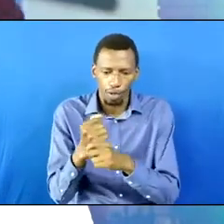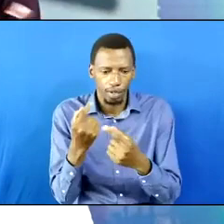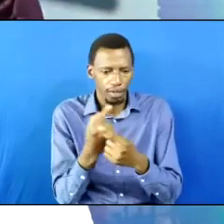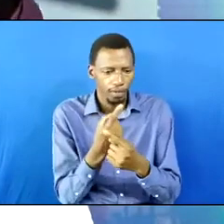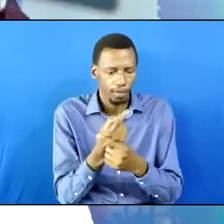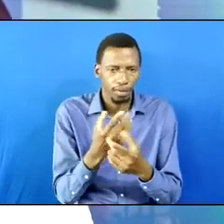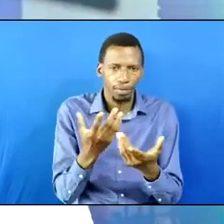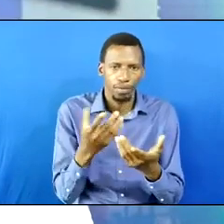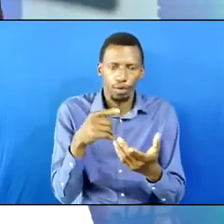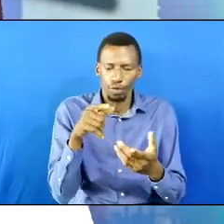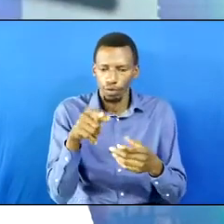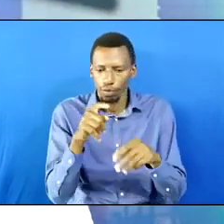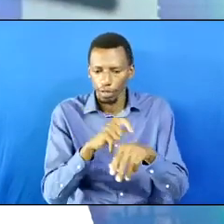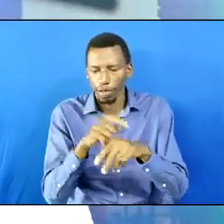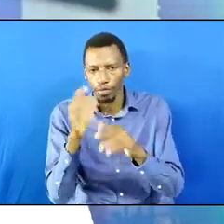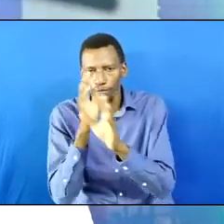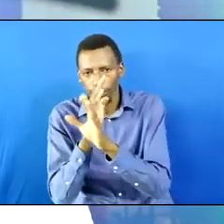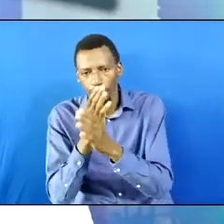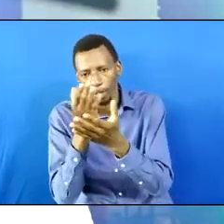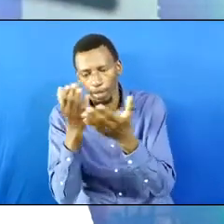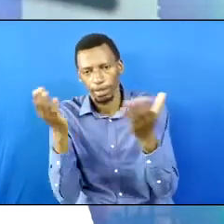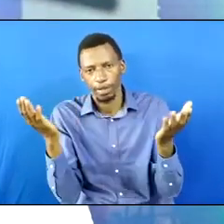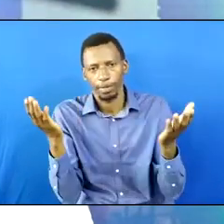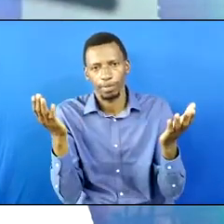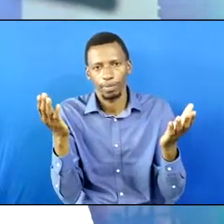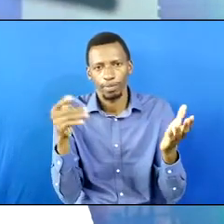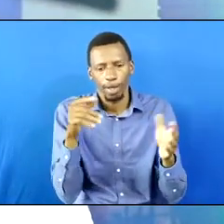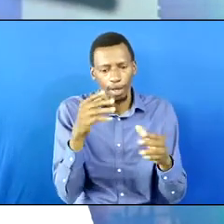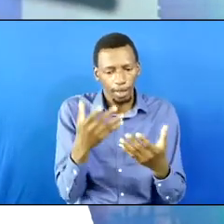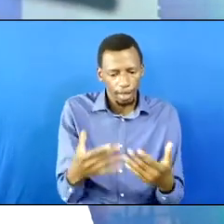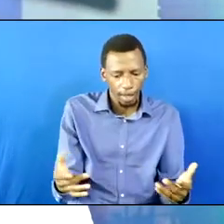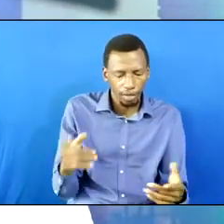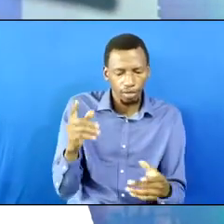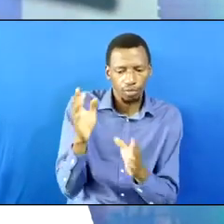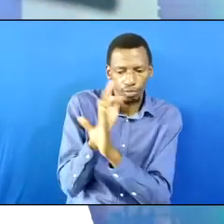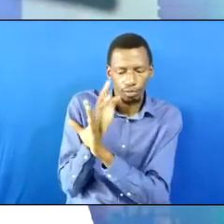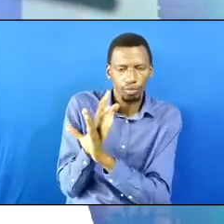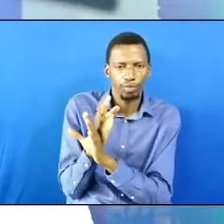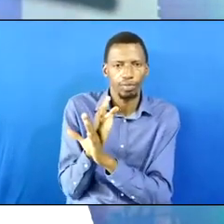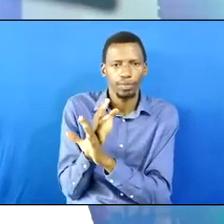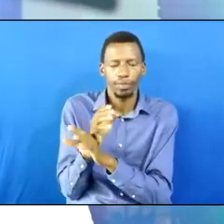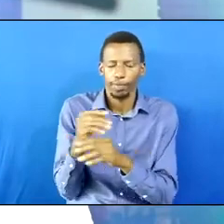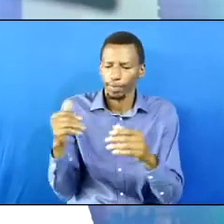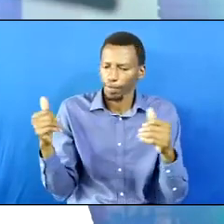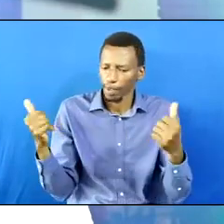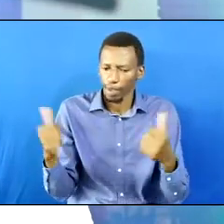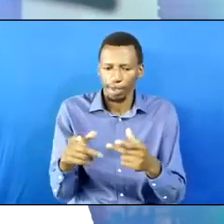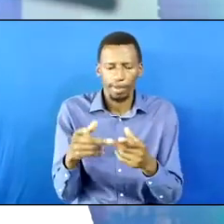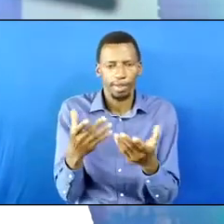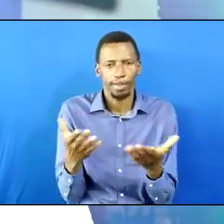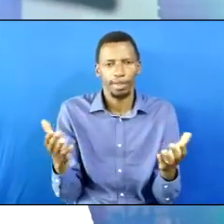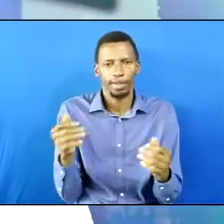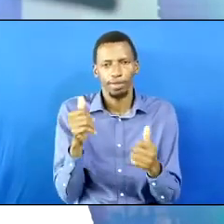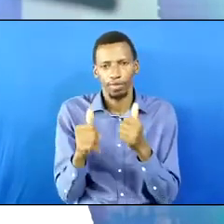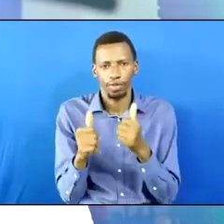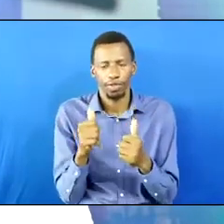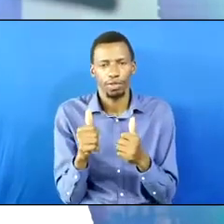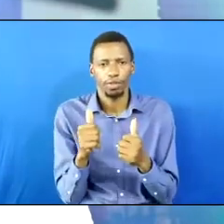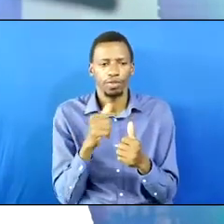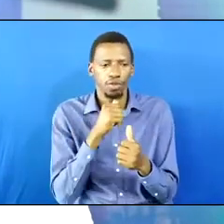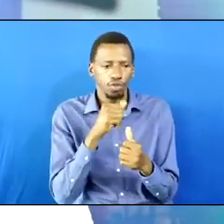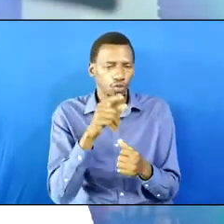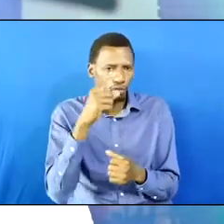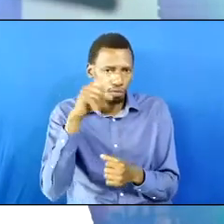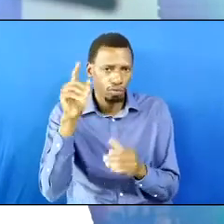your hiding places, your hidden things, anything that might not and has not been